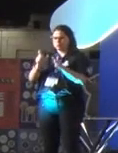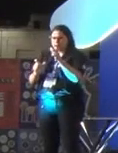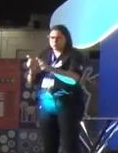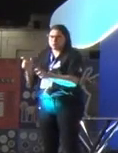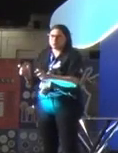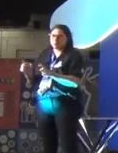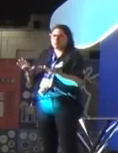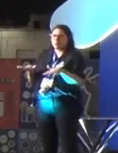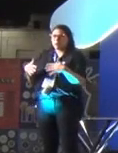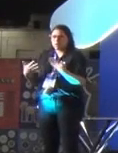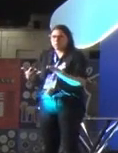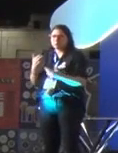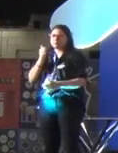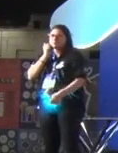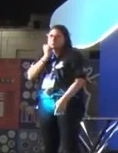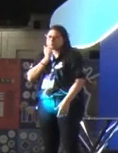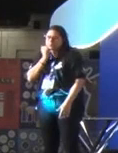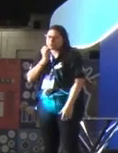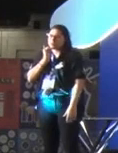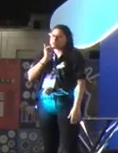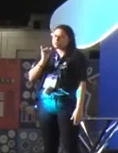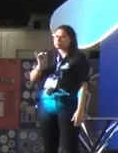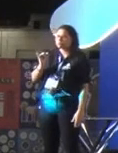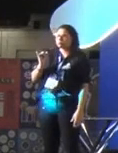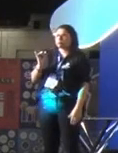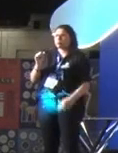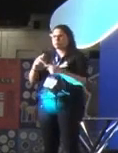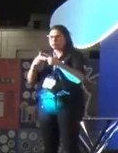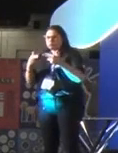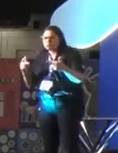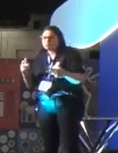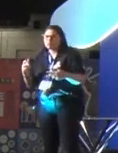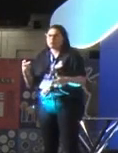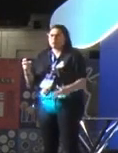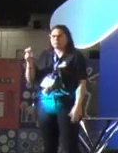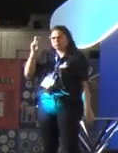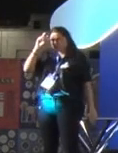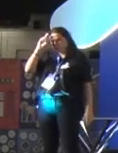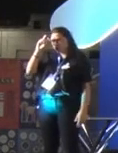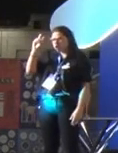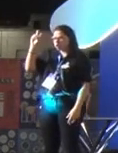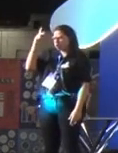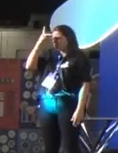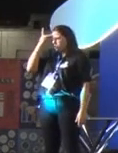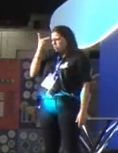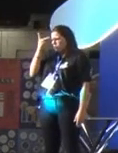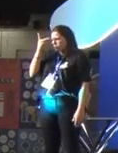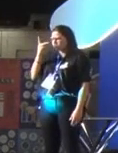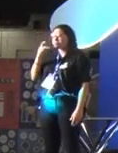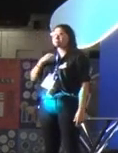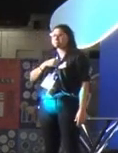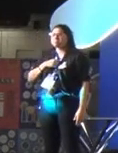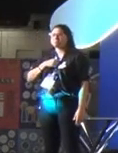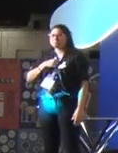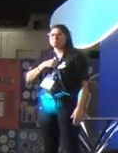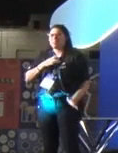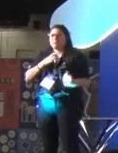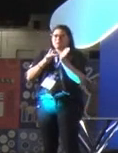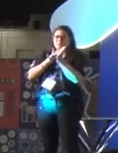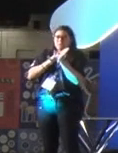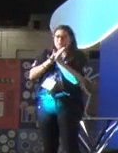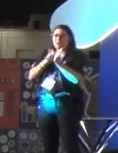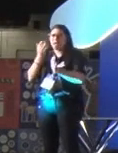things, and people would nod their heads because they were afraid of looking stupid if they didn't